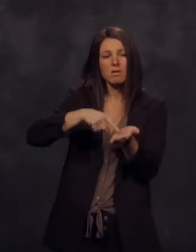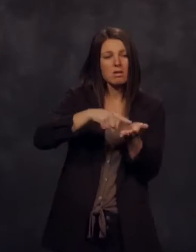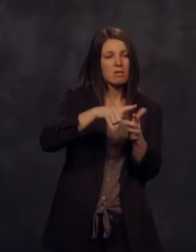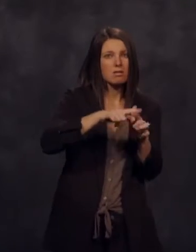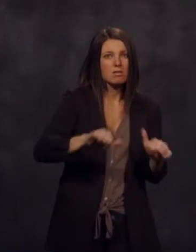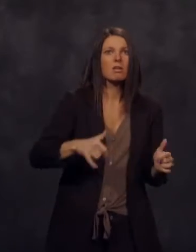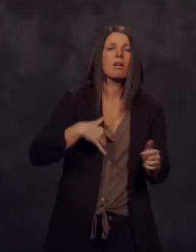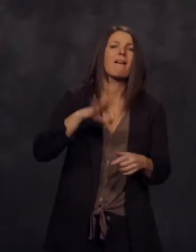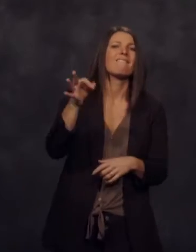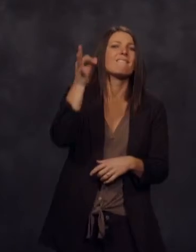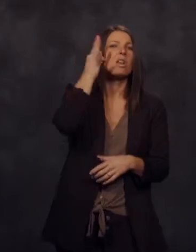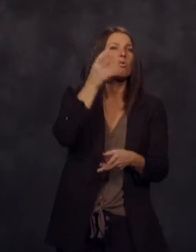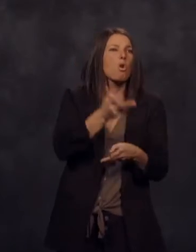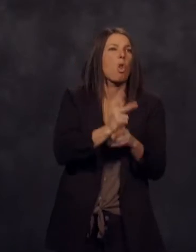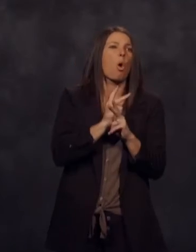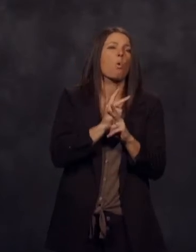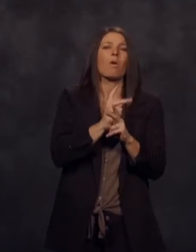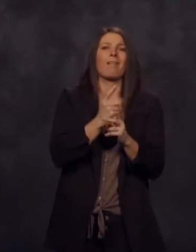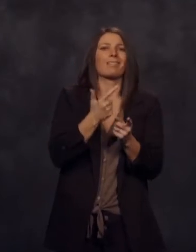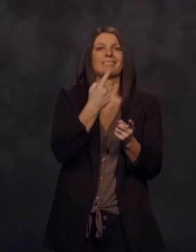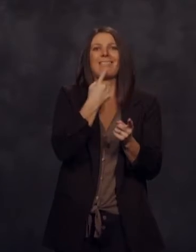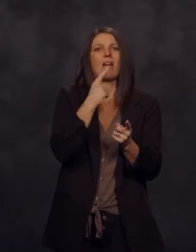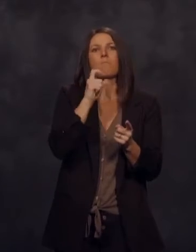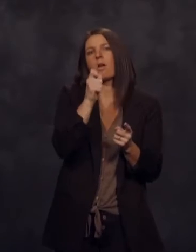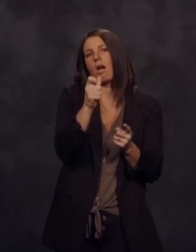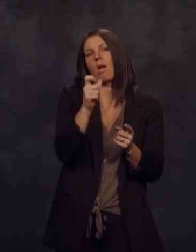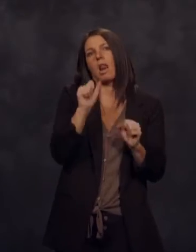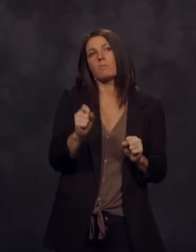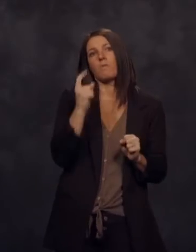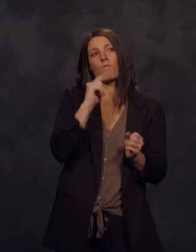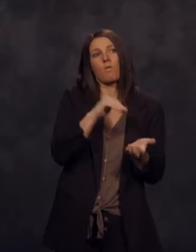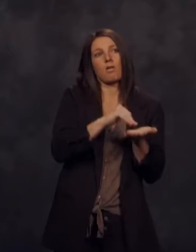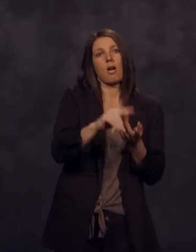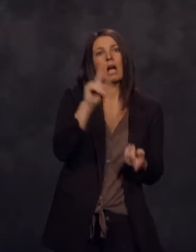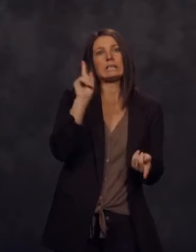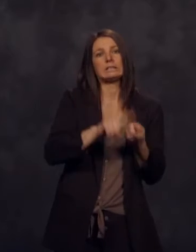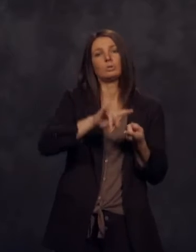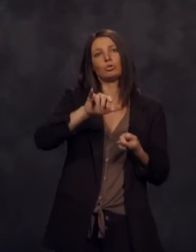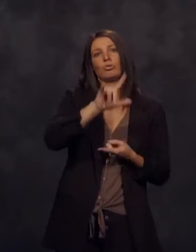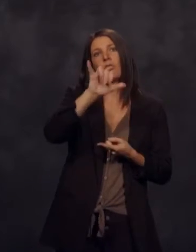Loan had estimated I wouldn't be eligible for forgiveness until July